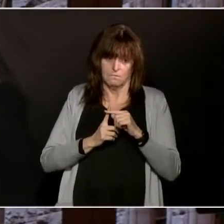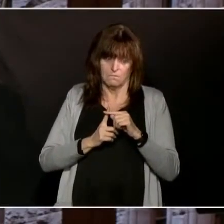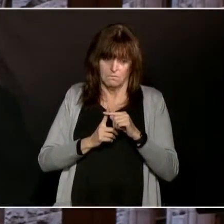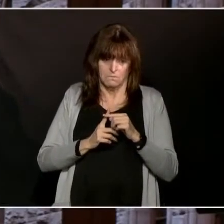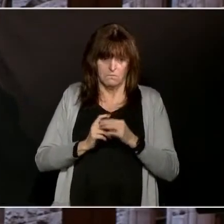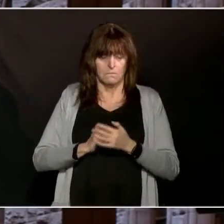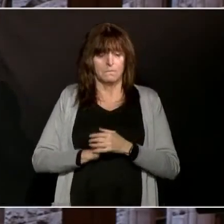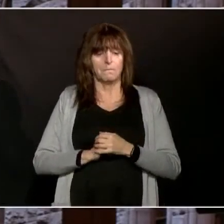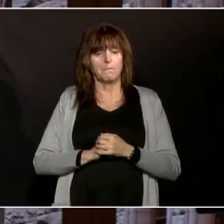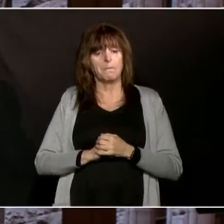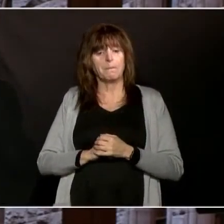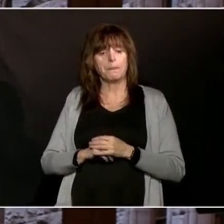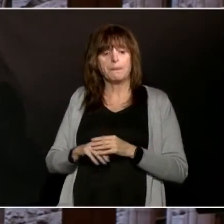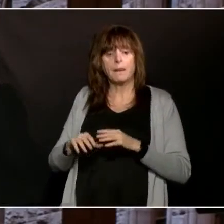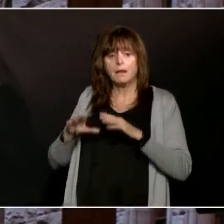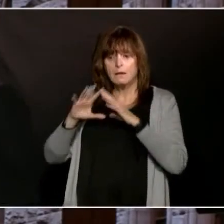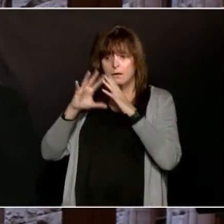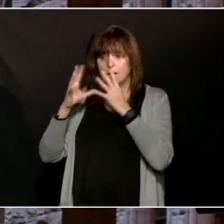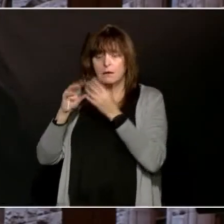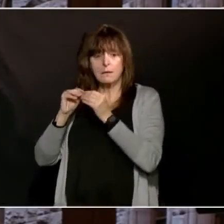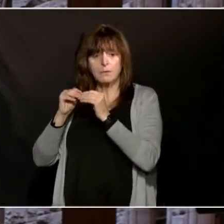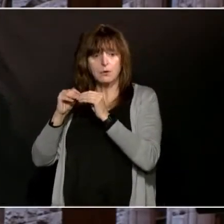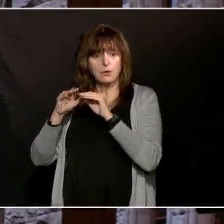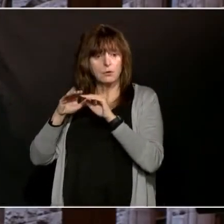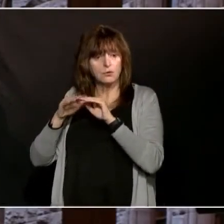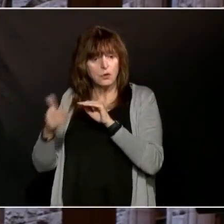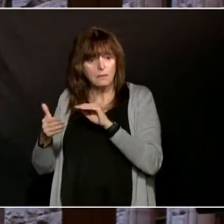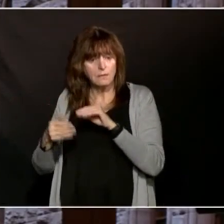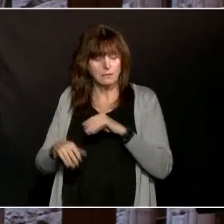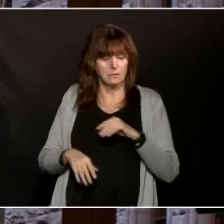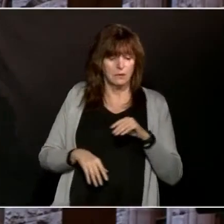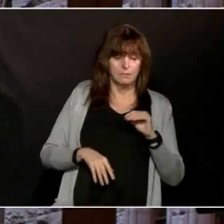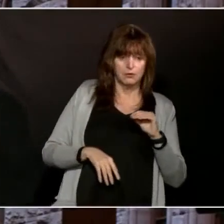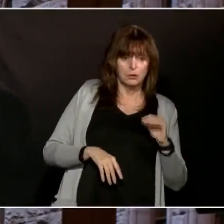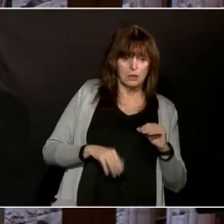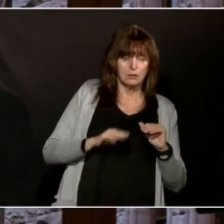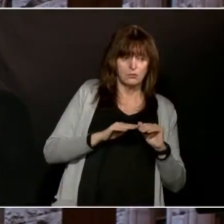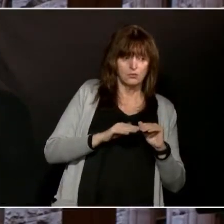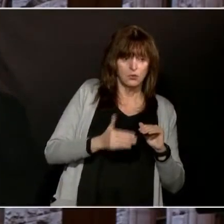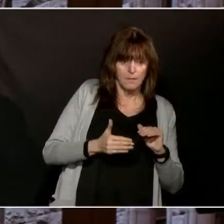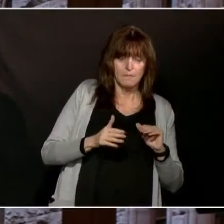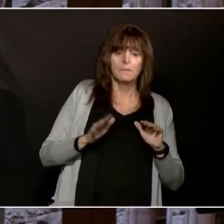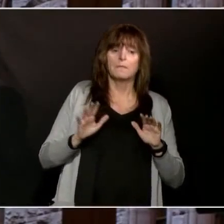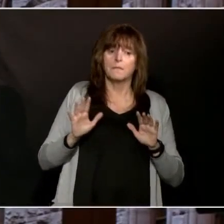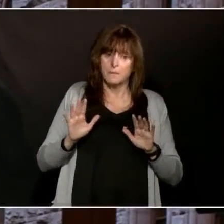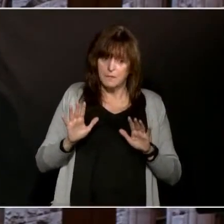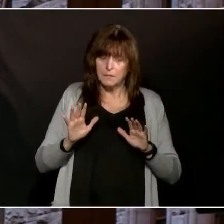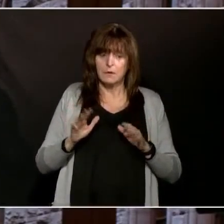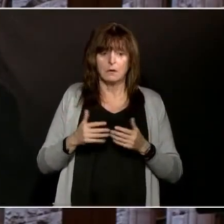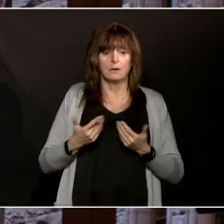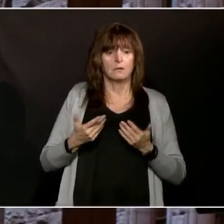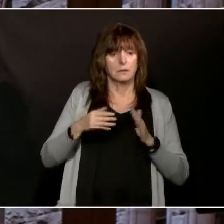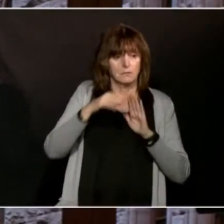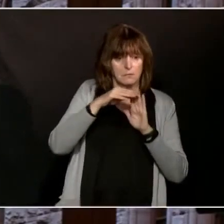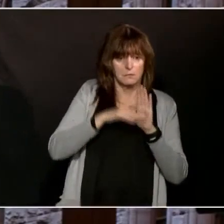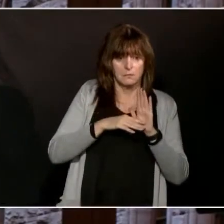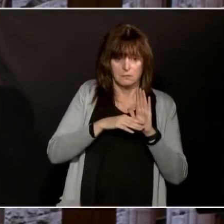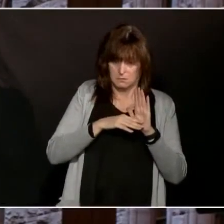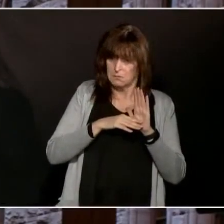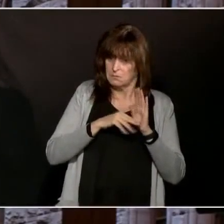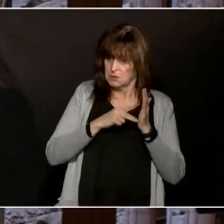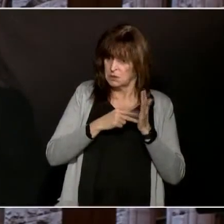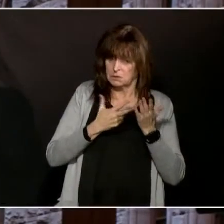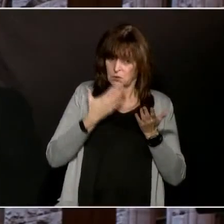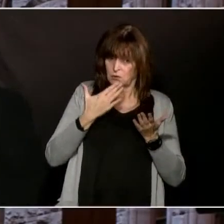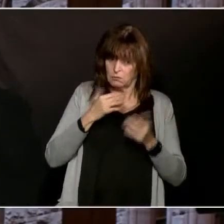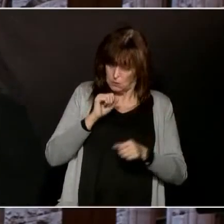you that it speaks to me that our measures have been effective bringing that down. And we've seen that while we didn't see a